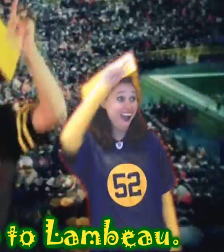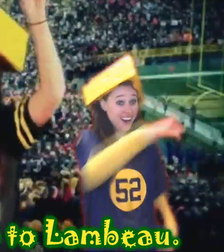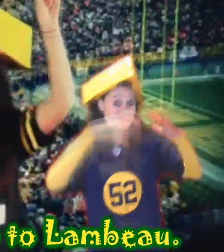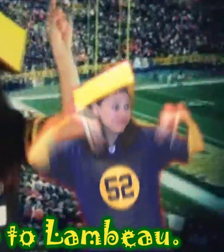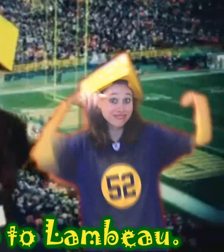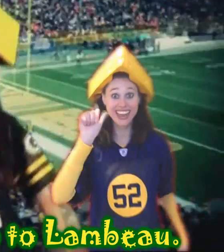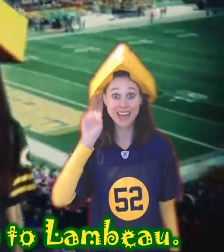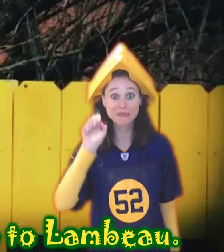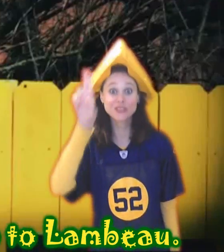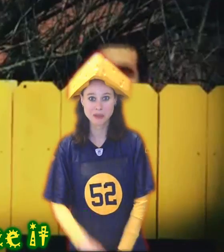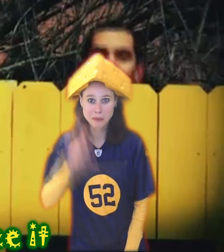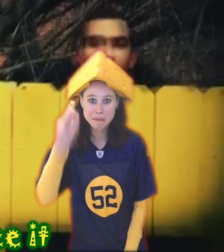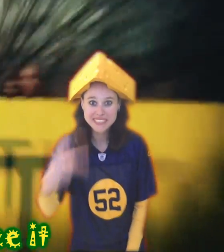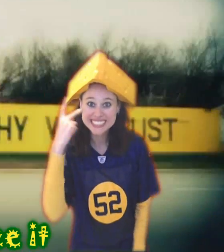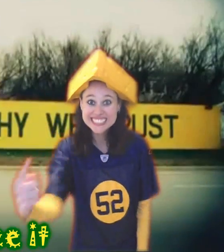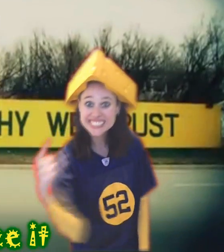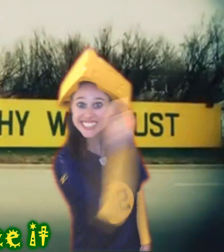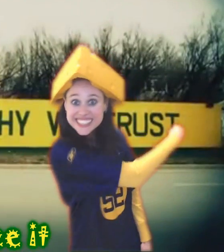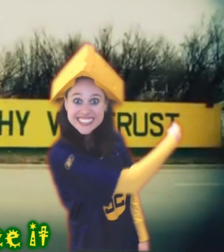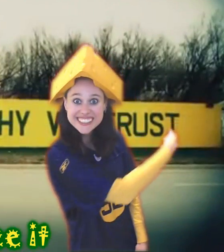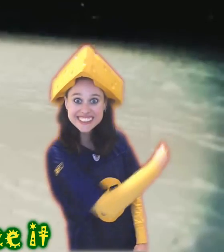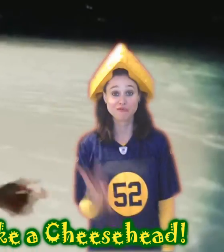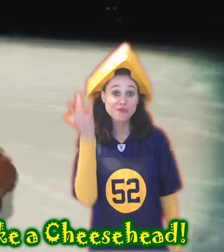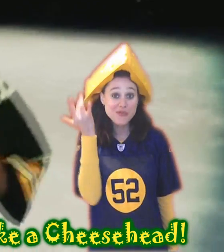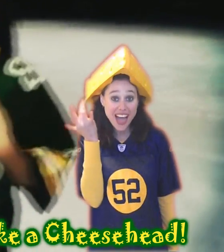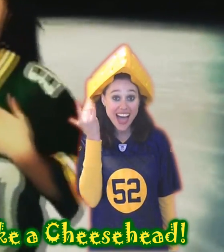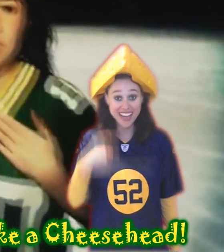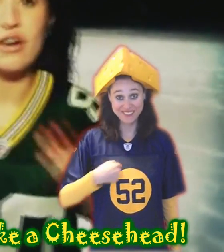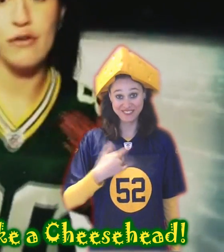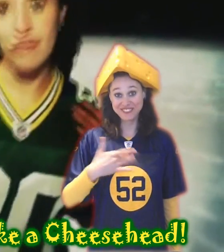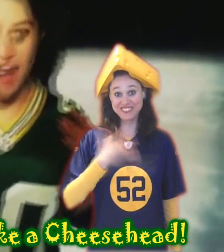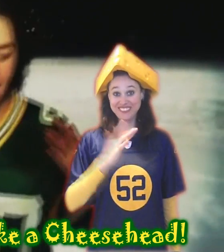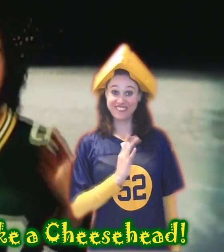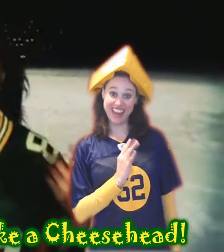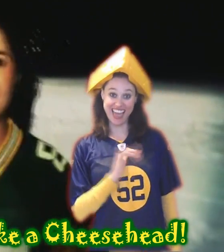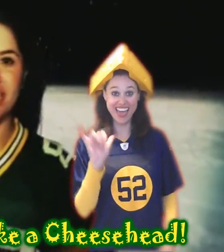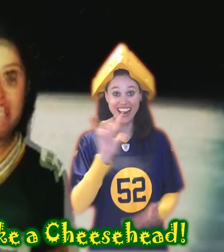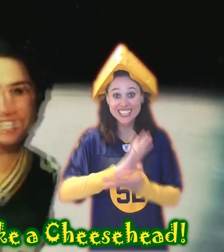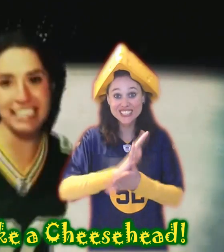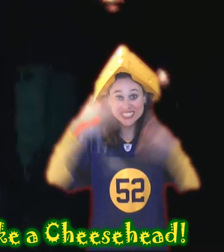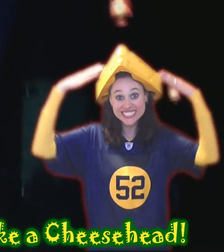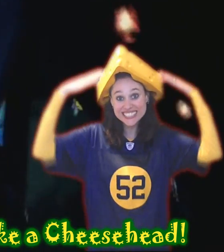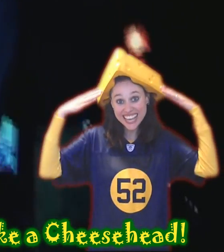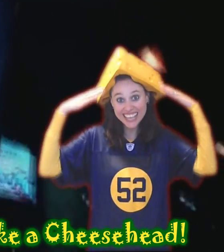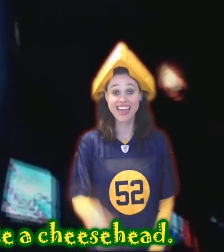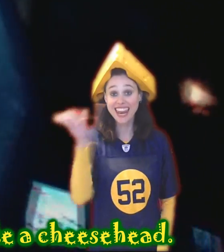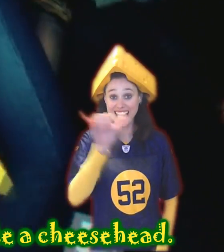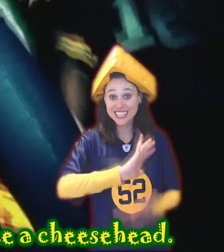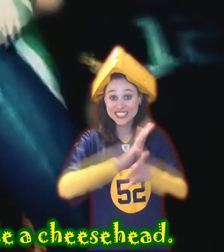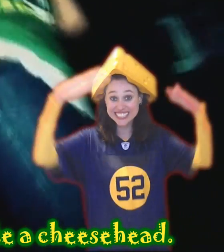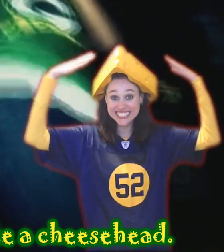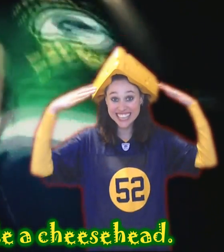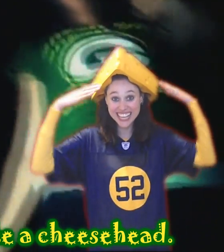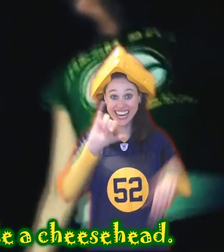up to Lambeau, gotta see it. Cause I'm feeling so fly, like a cheesehead. Like